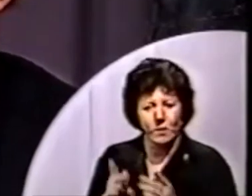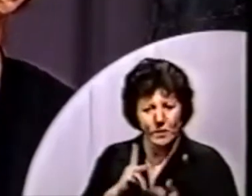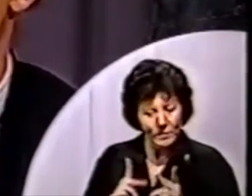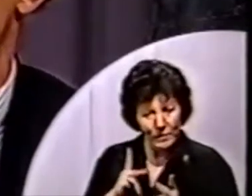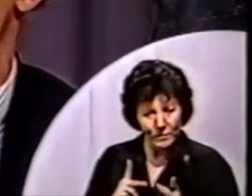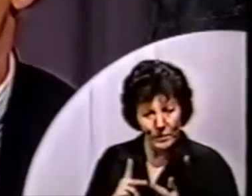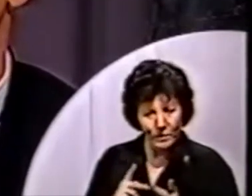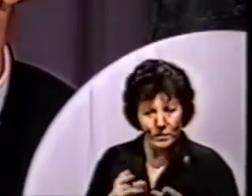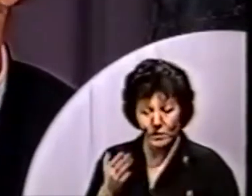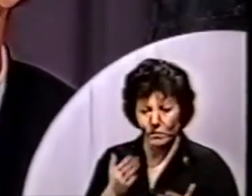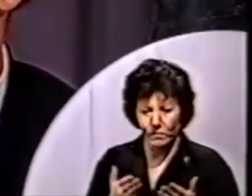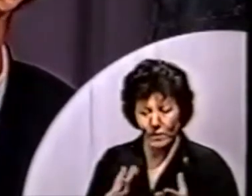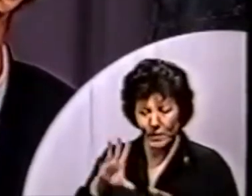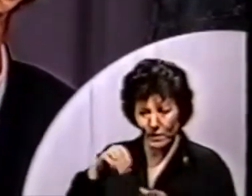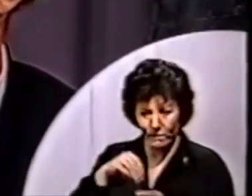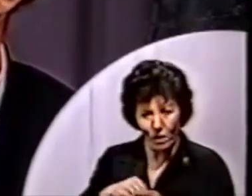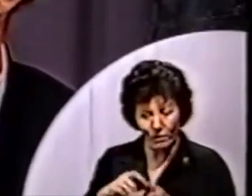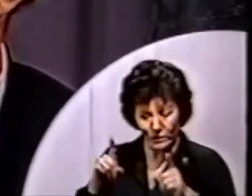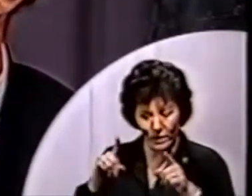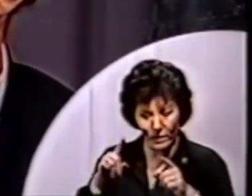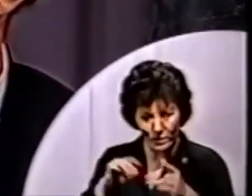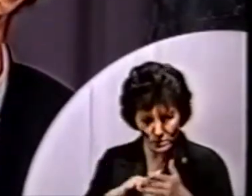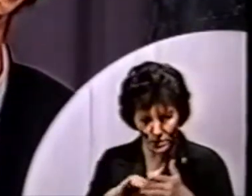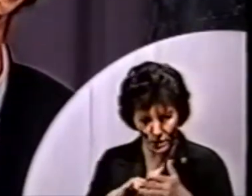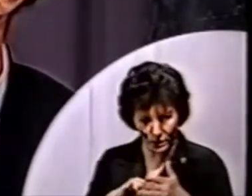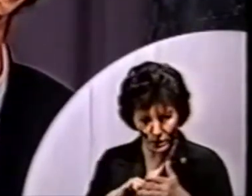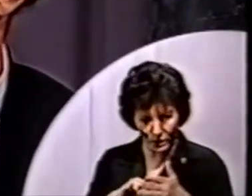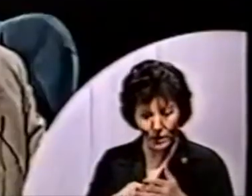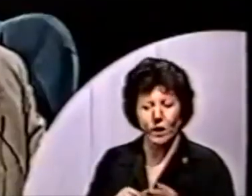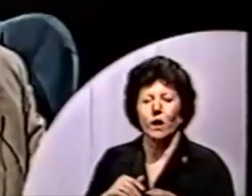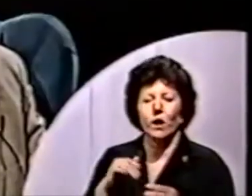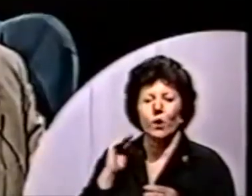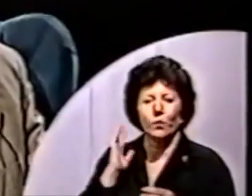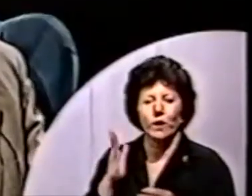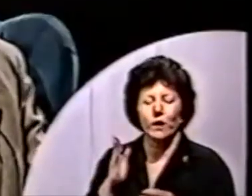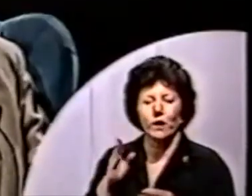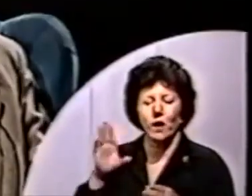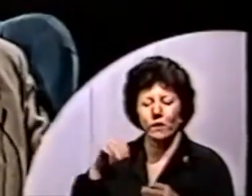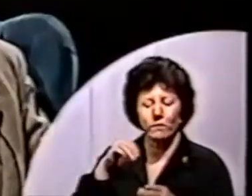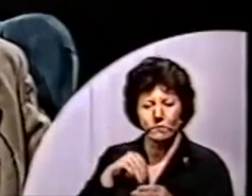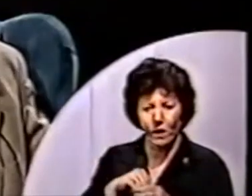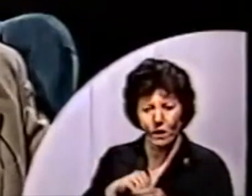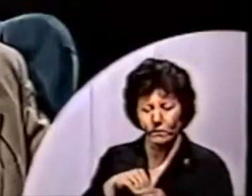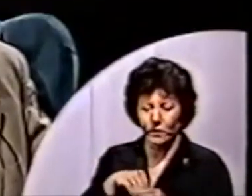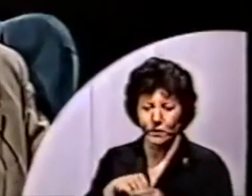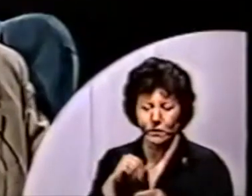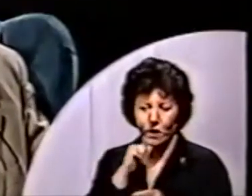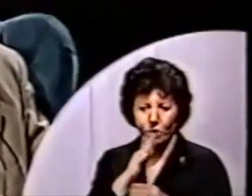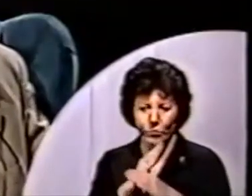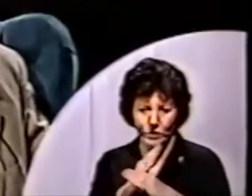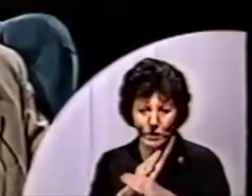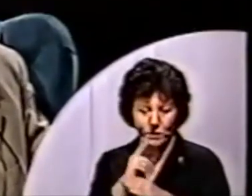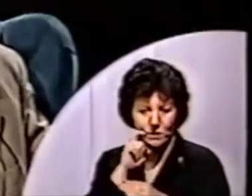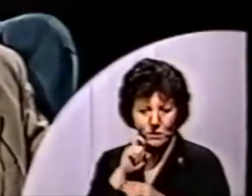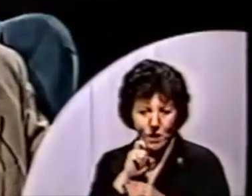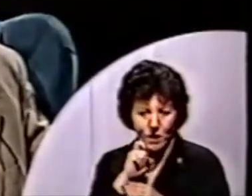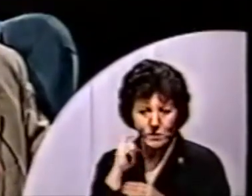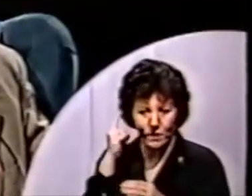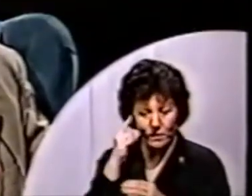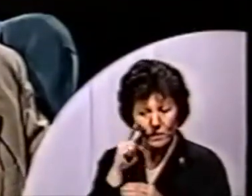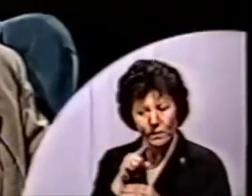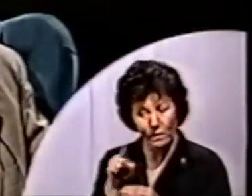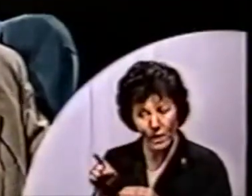thereby mistakenly seroconvert. Well, thank you very much. We're going to be wrapping up this half hour relatively shortly. Is